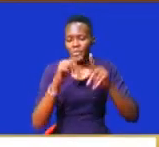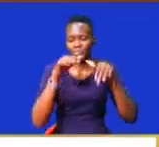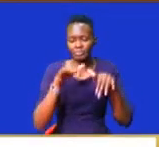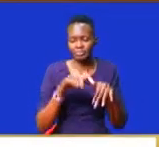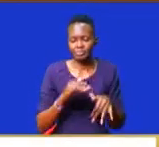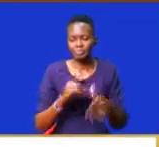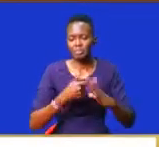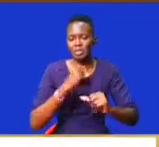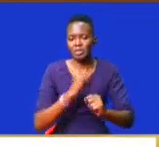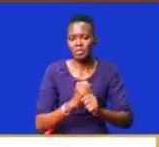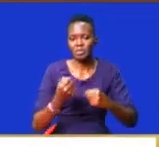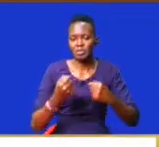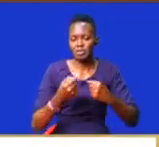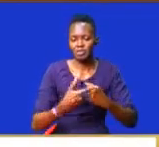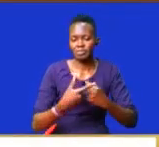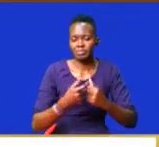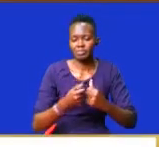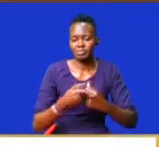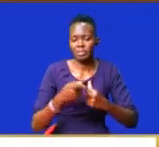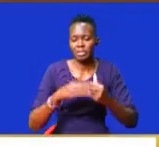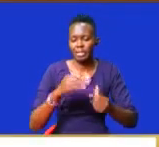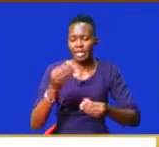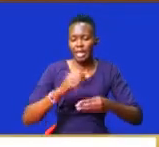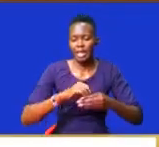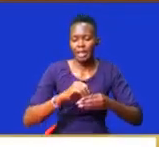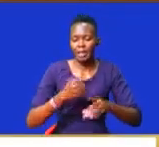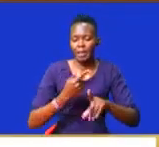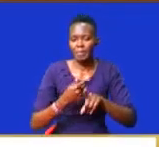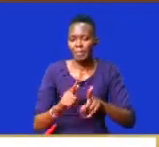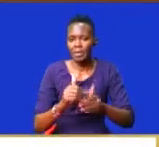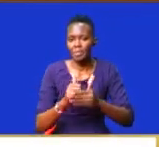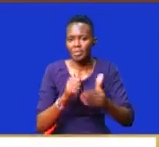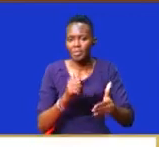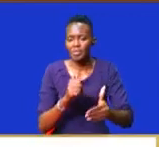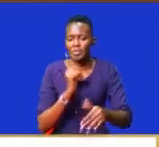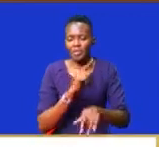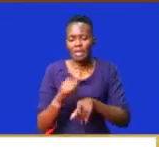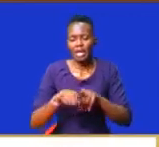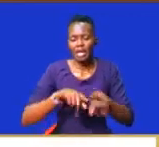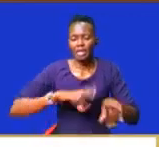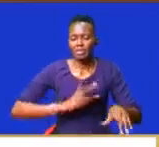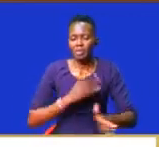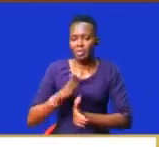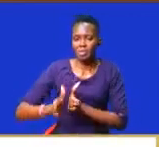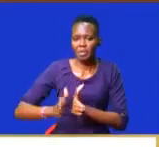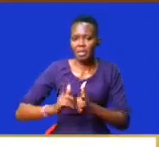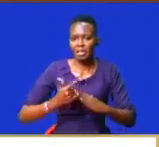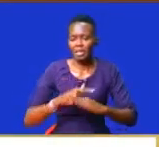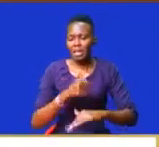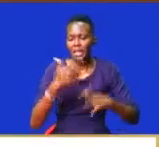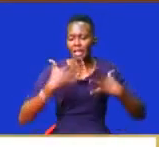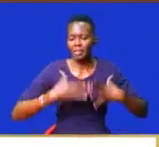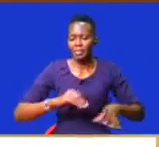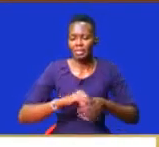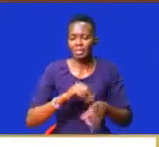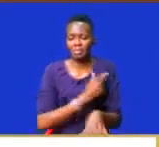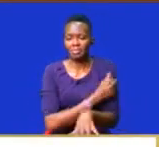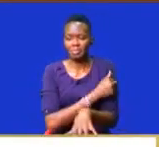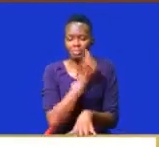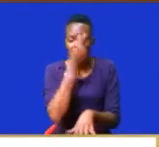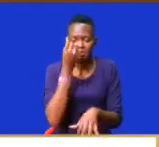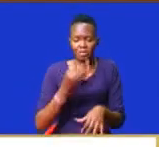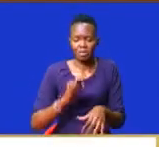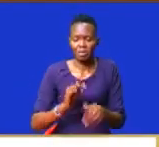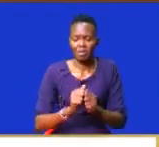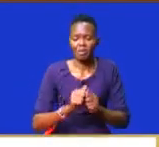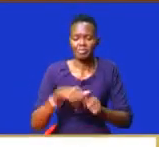tini yero do ti go, yo do sa ka pangra mi yero. To kapu, wa ti ko ka mo pangu, o se tong nga do ma ni si tansa. Cases ni kamis